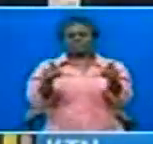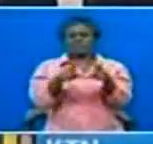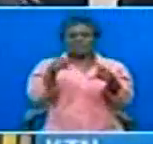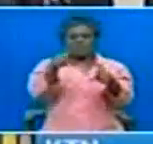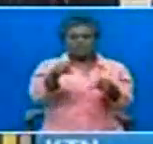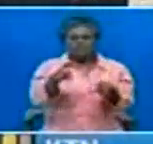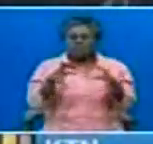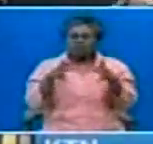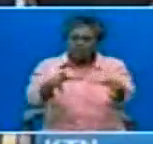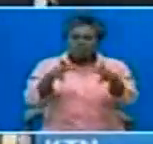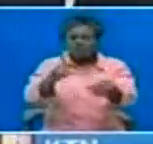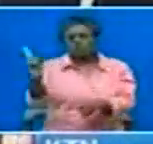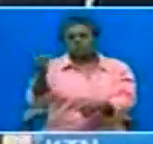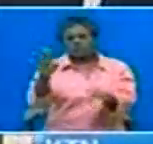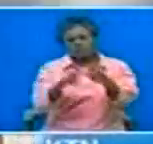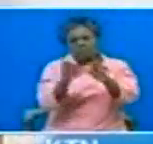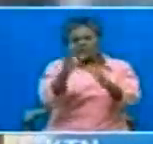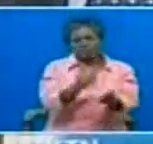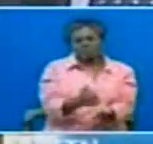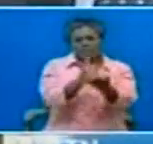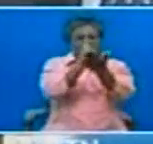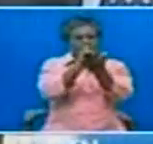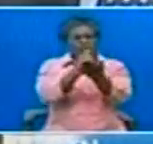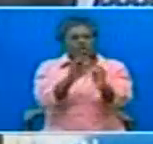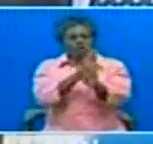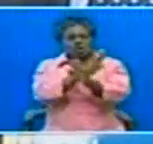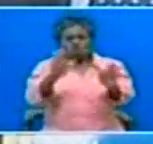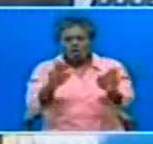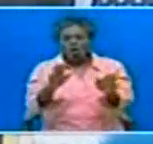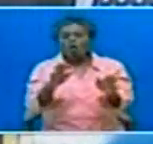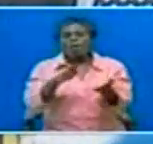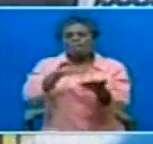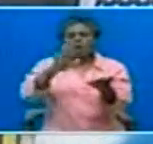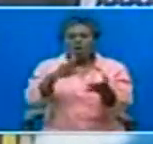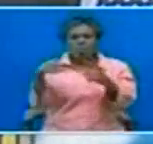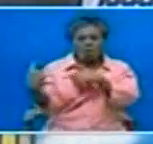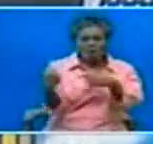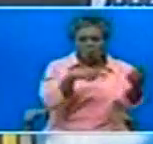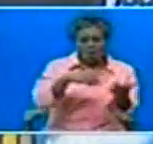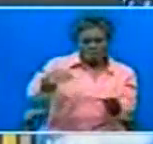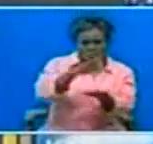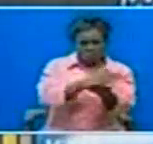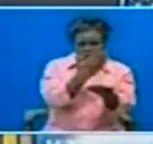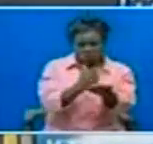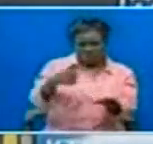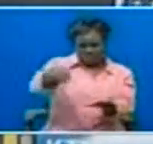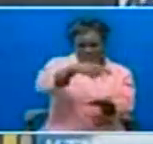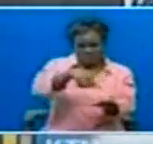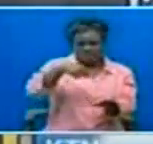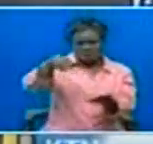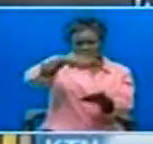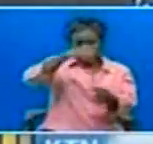the president and his deputy to intervene. There'll be no more acrimony between us, that we will